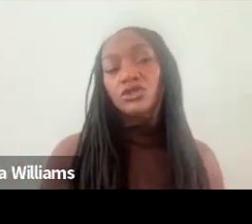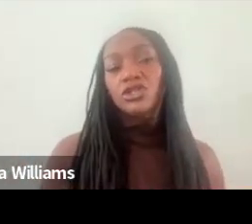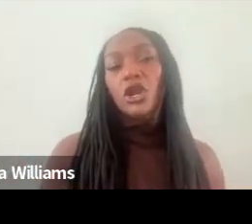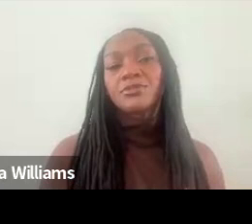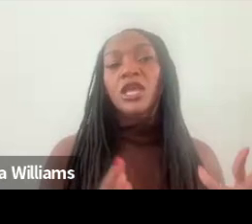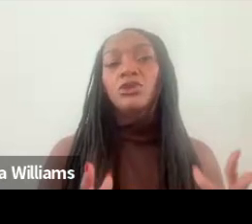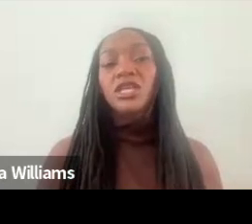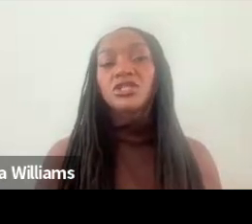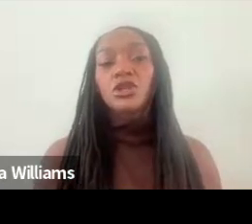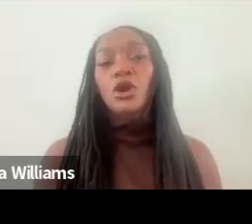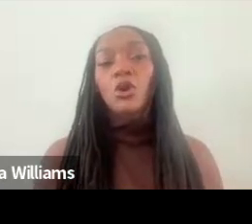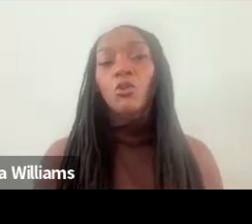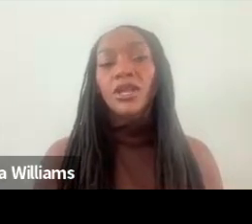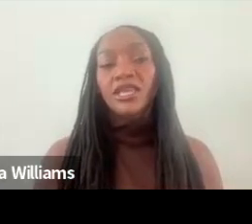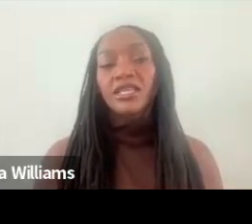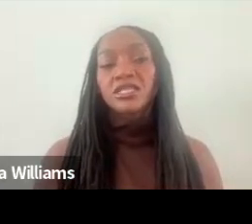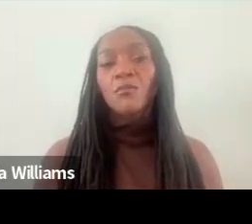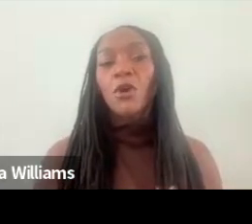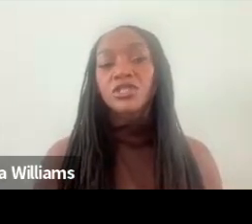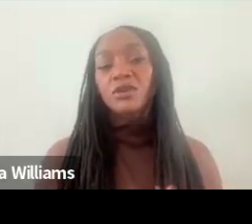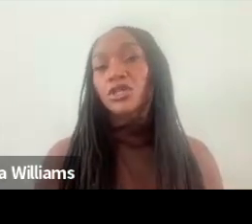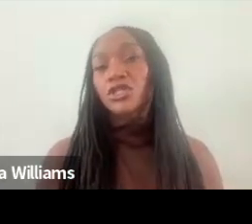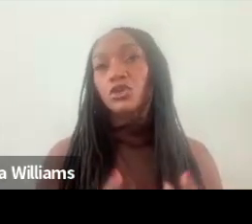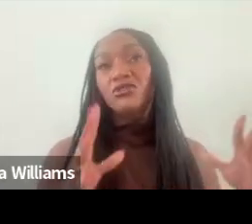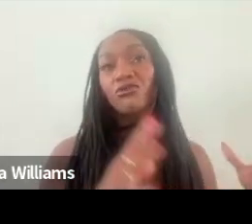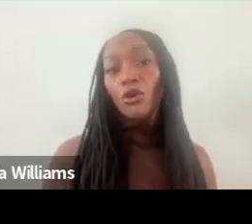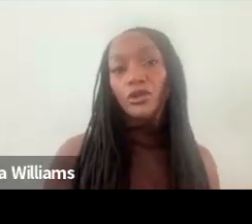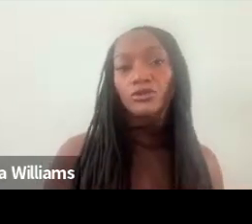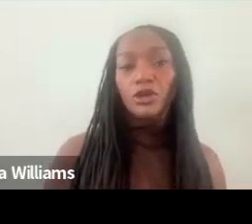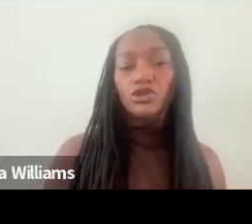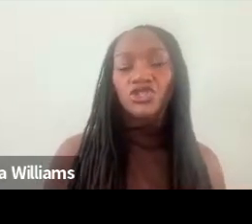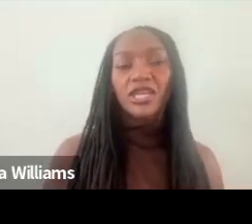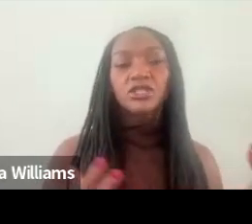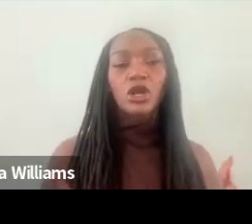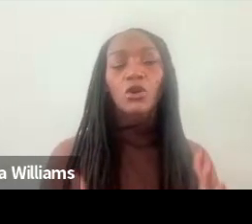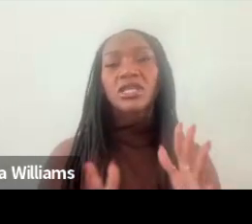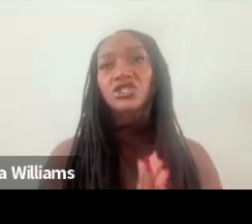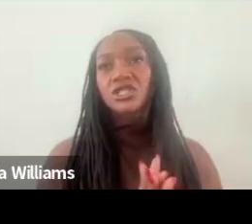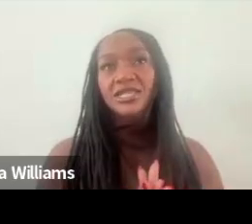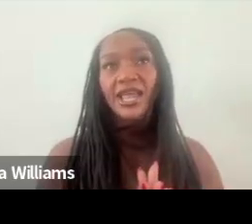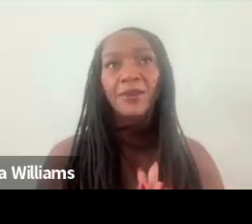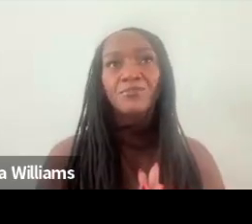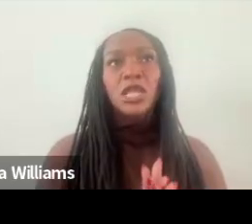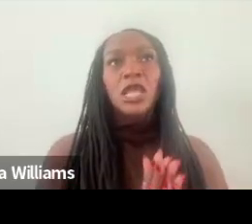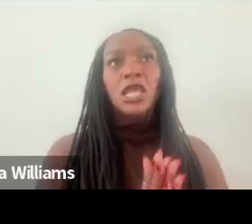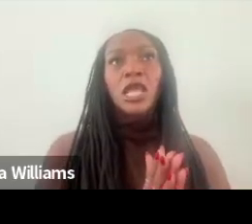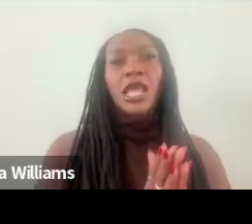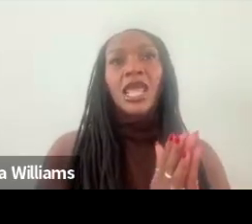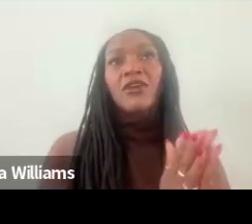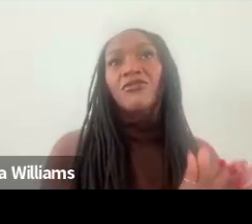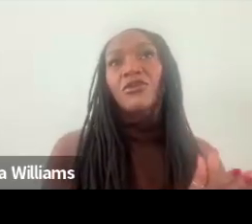Now, when it comes to the terms, you need to know what is most important to you before you negotiate. So let's just